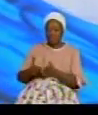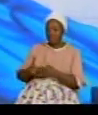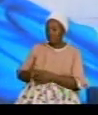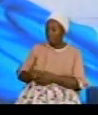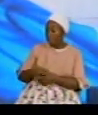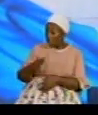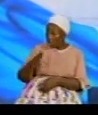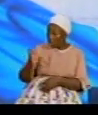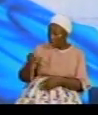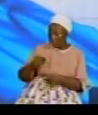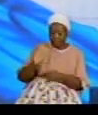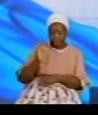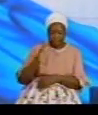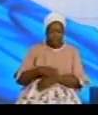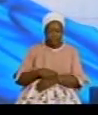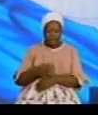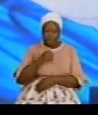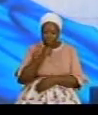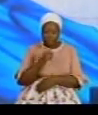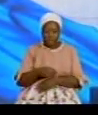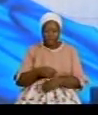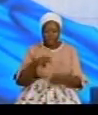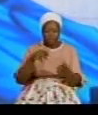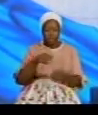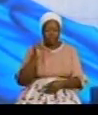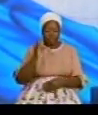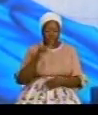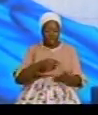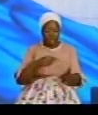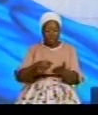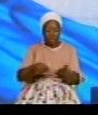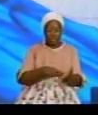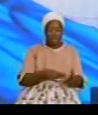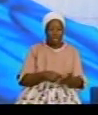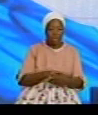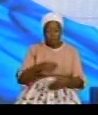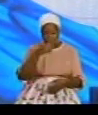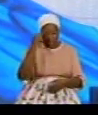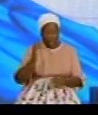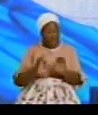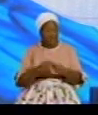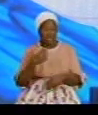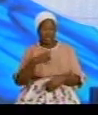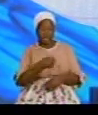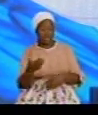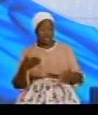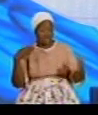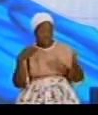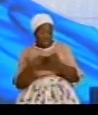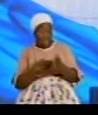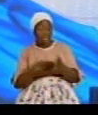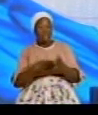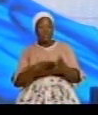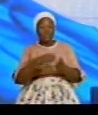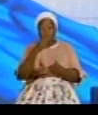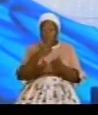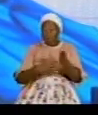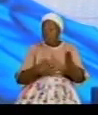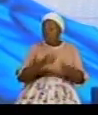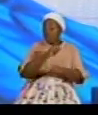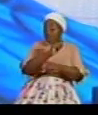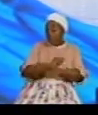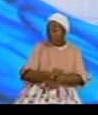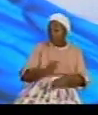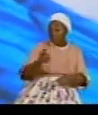those people, they're watching for my words. And if I say anything contrary to what tradition they have